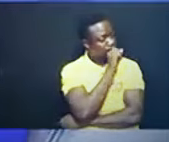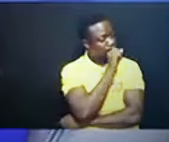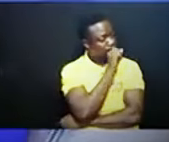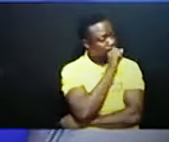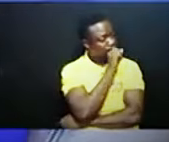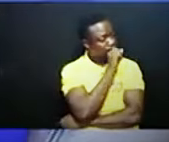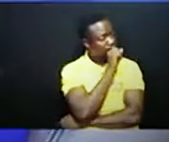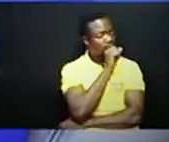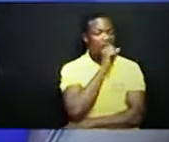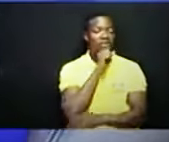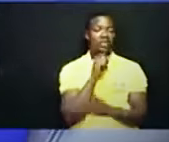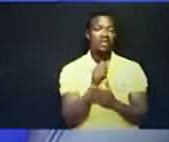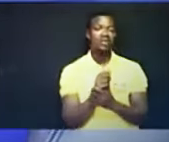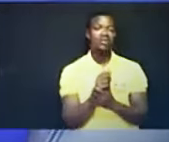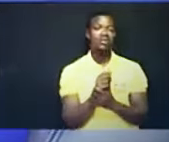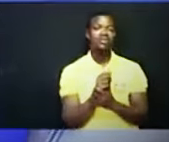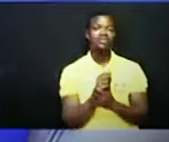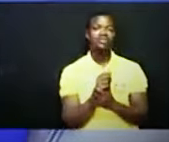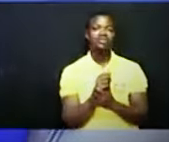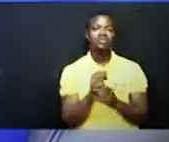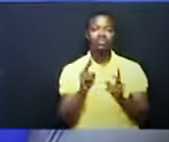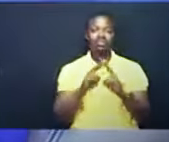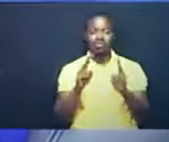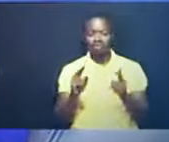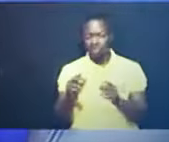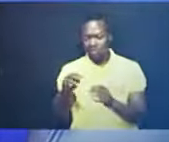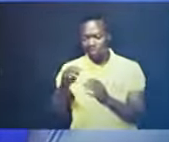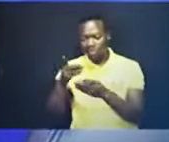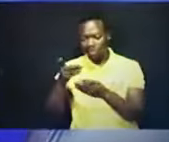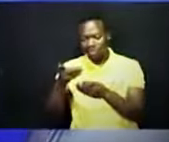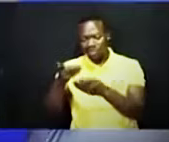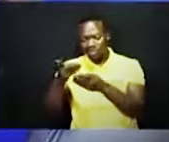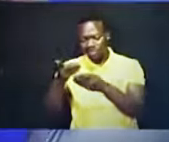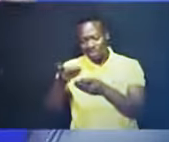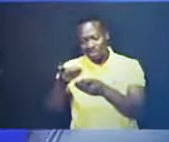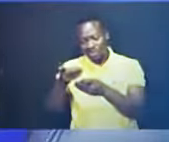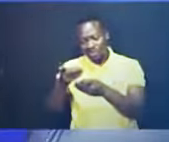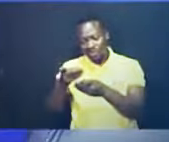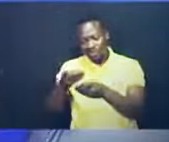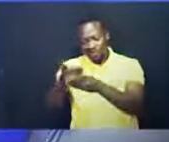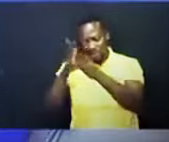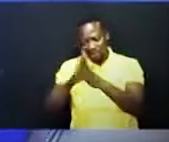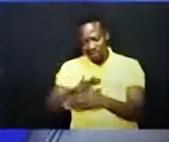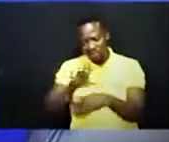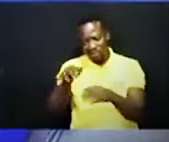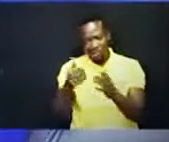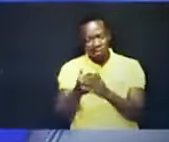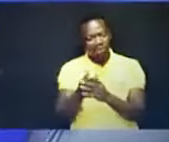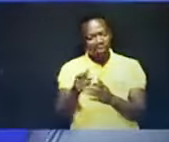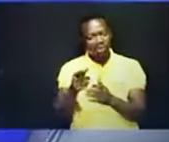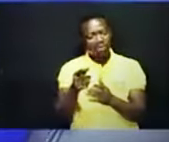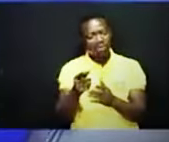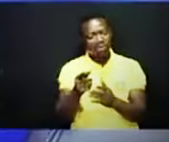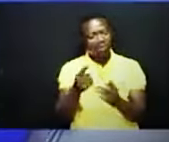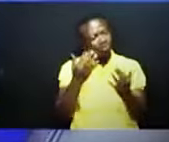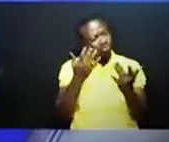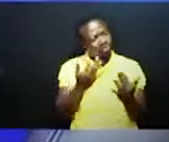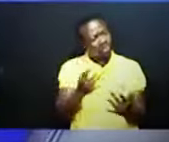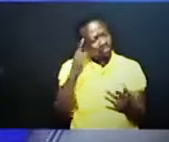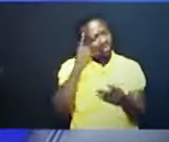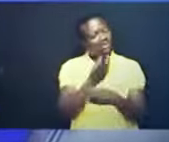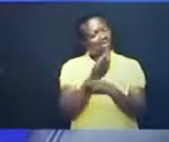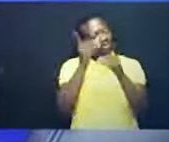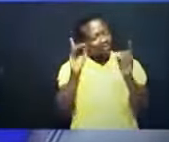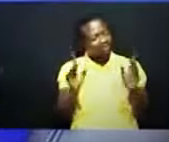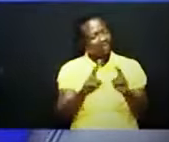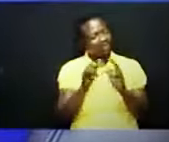no ama Israel ana. Now, so they were expecting a deliverer and a restoration of their power and the kingdom, so that they will